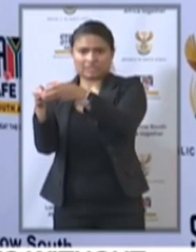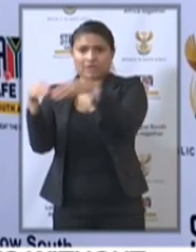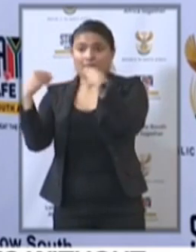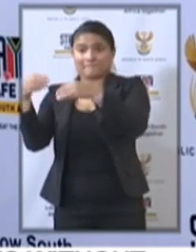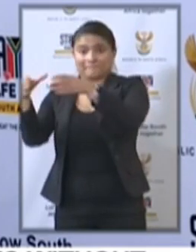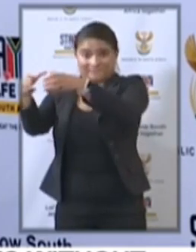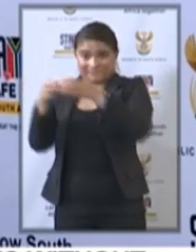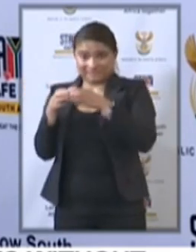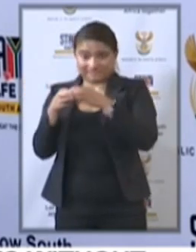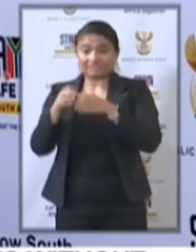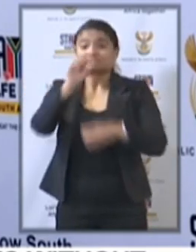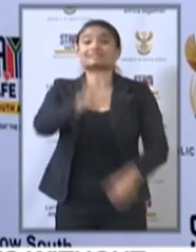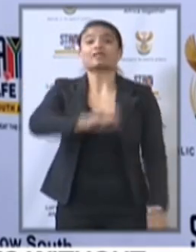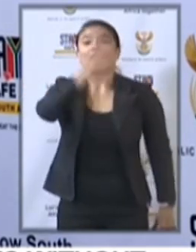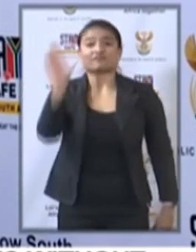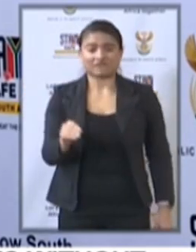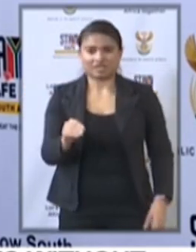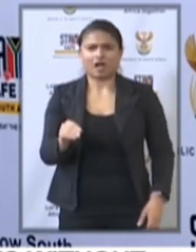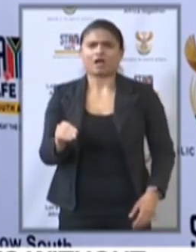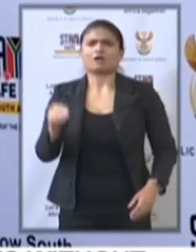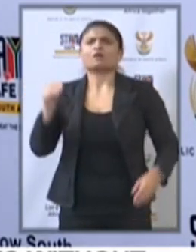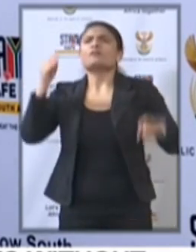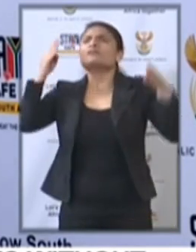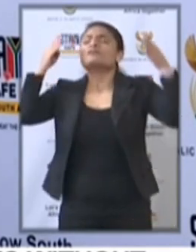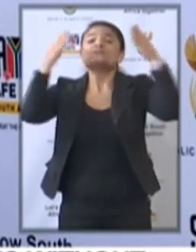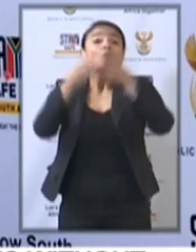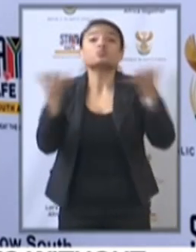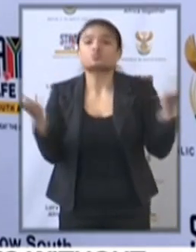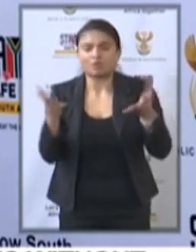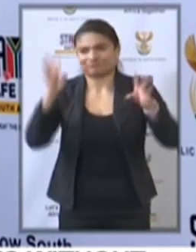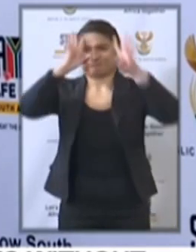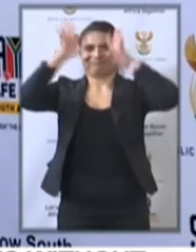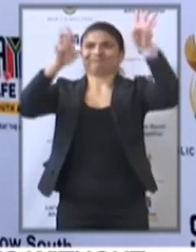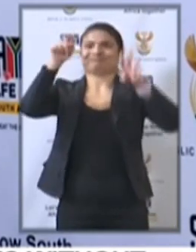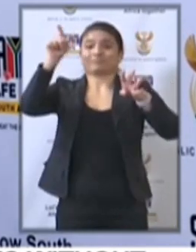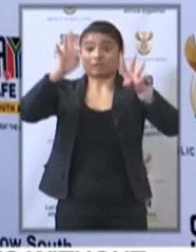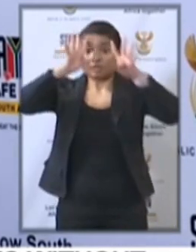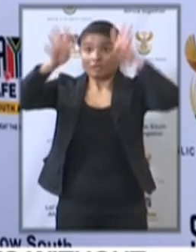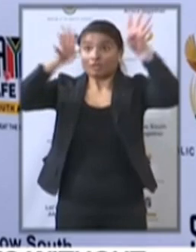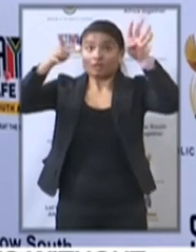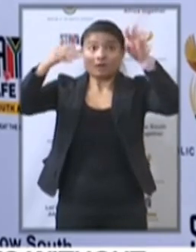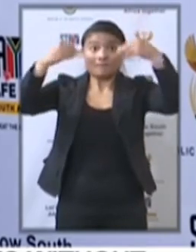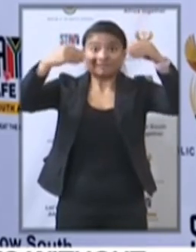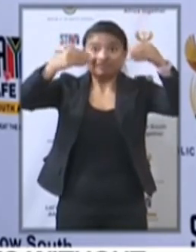innovation active. I'm today formally releasing this report